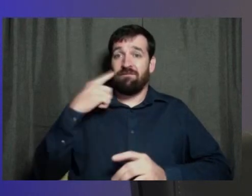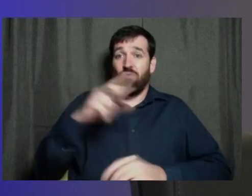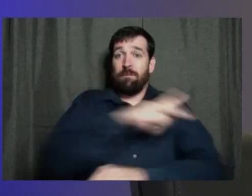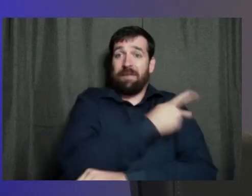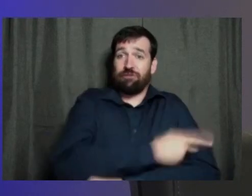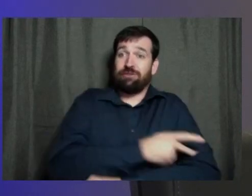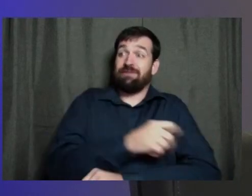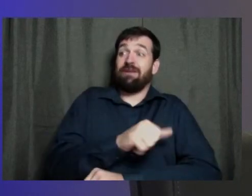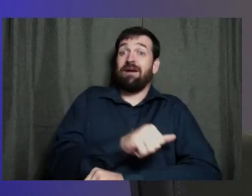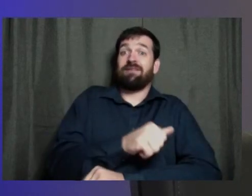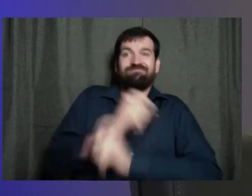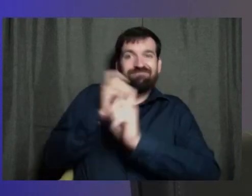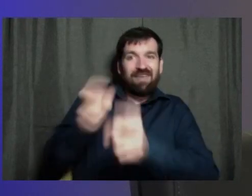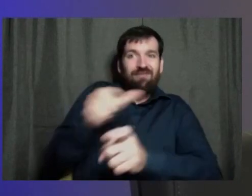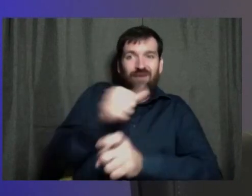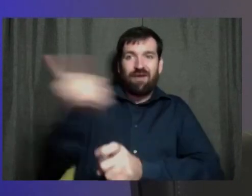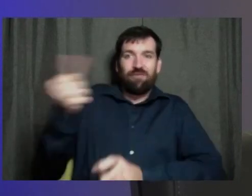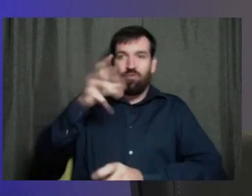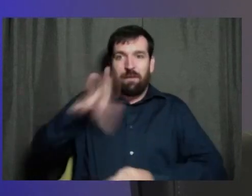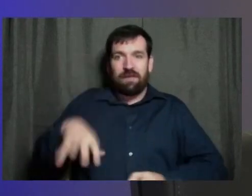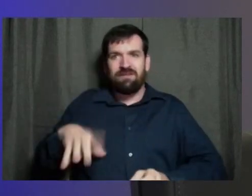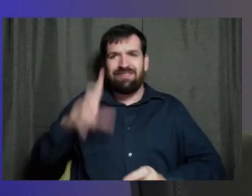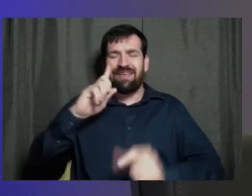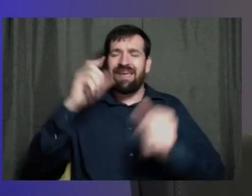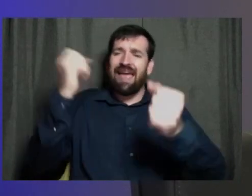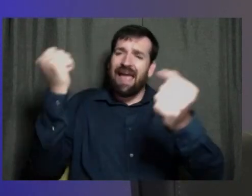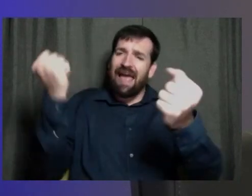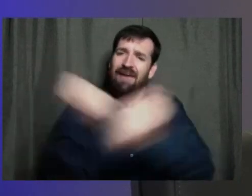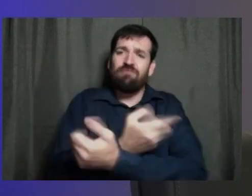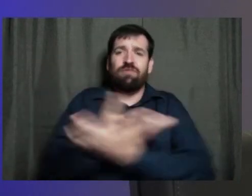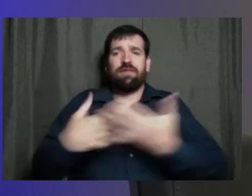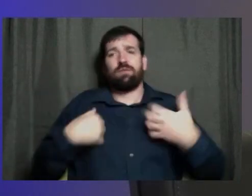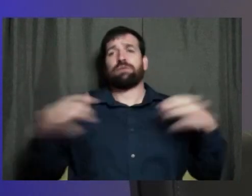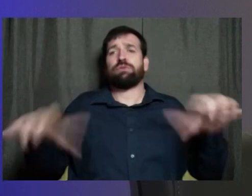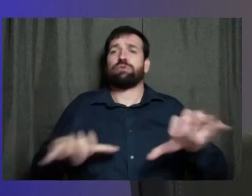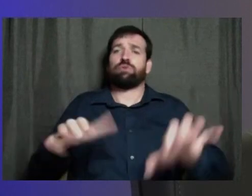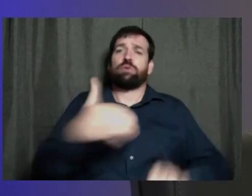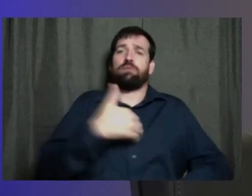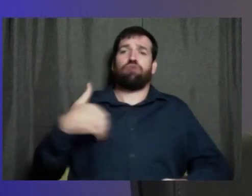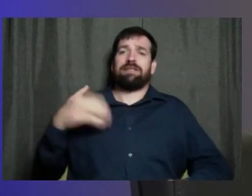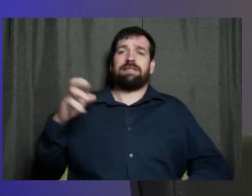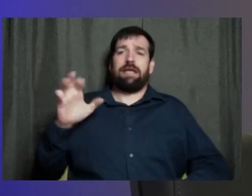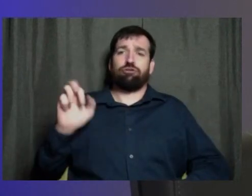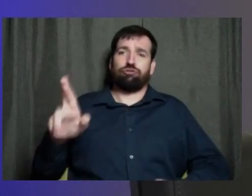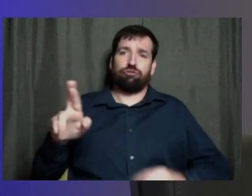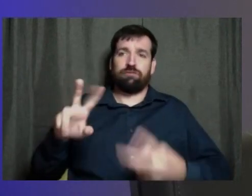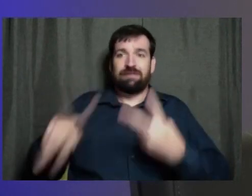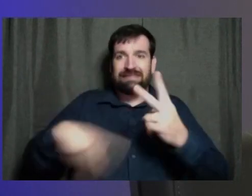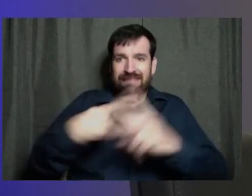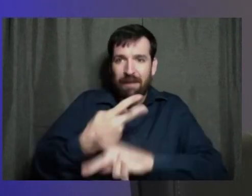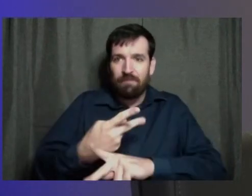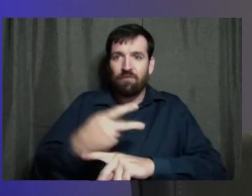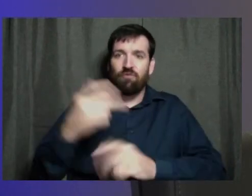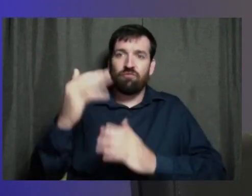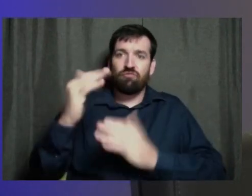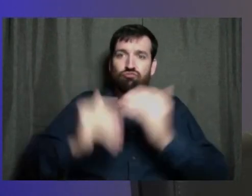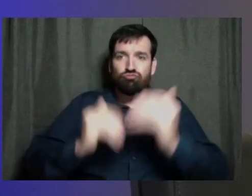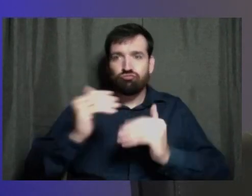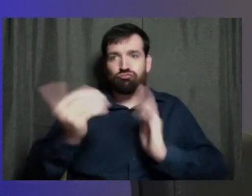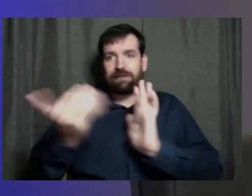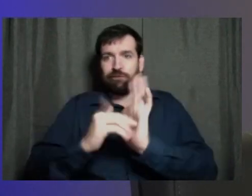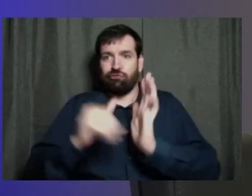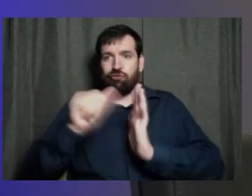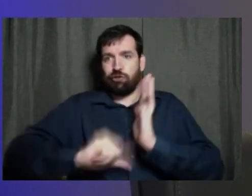forward. You think about everything that we do today in breast cancer, whether it's the type of reconstruction, the certain types of surgery,